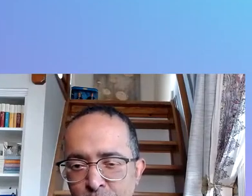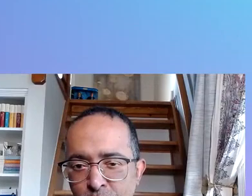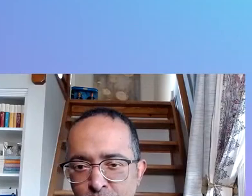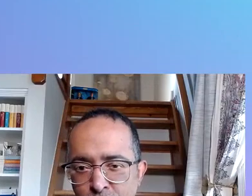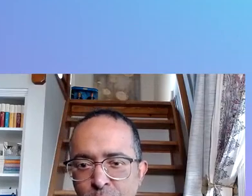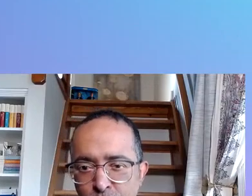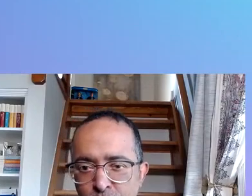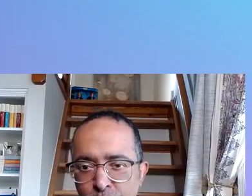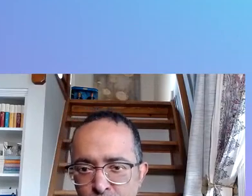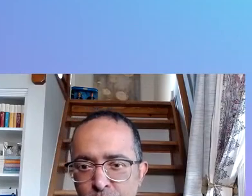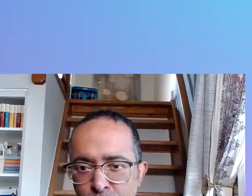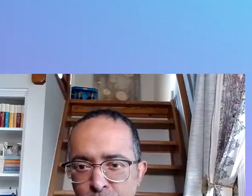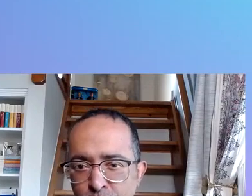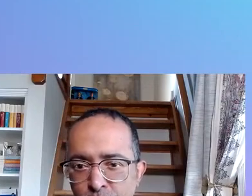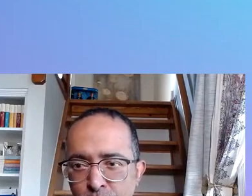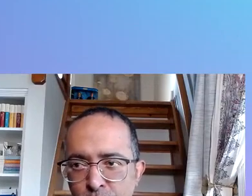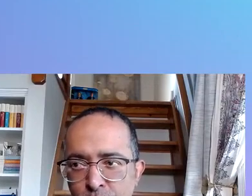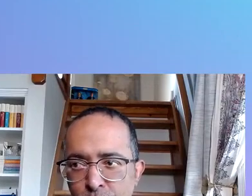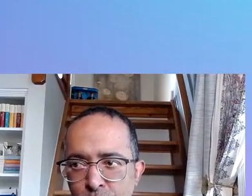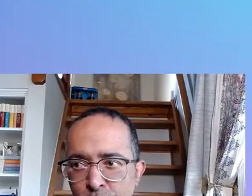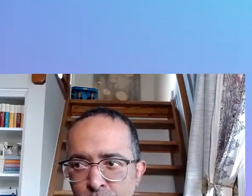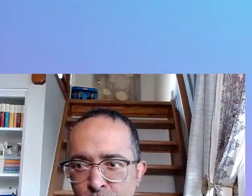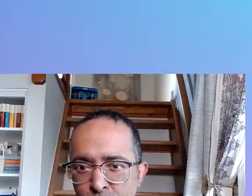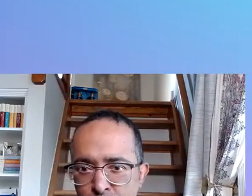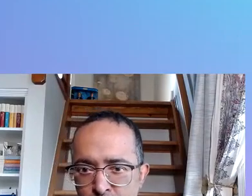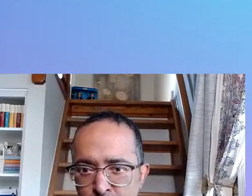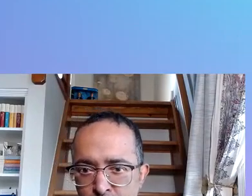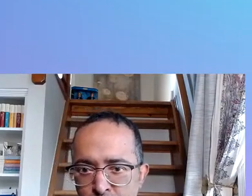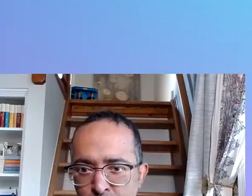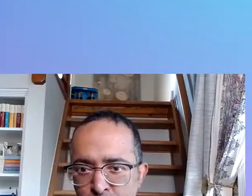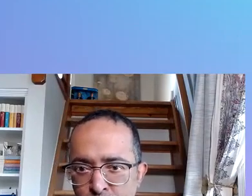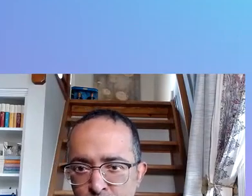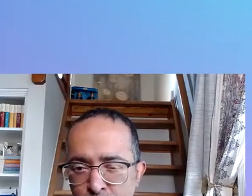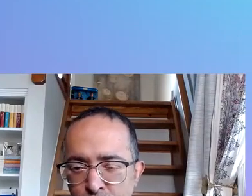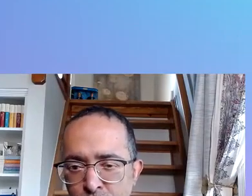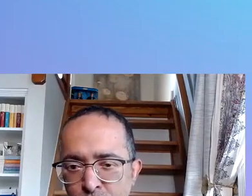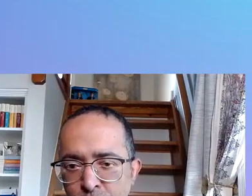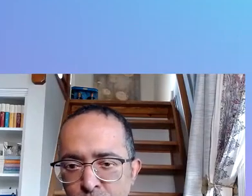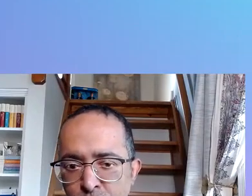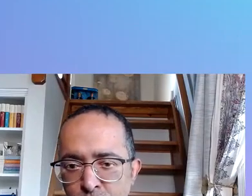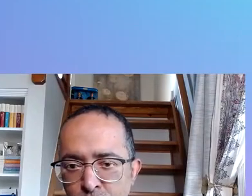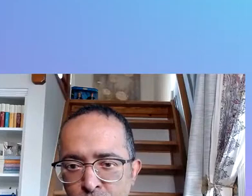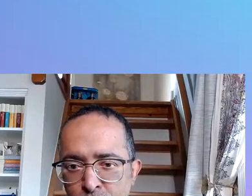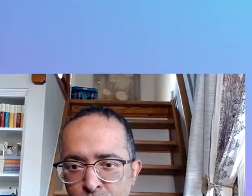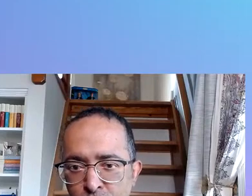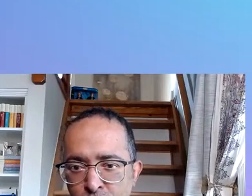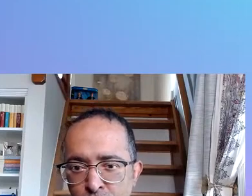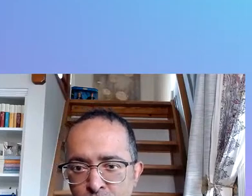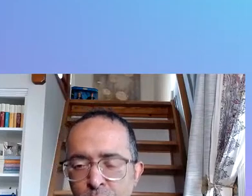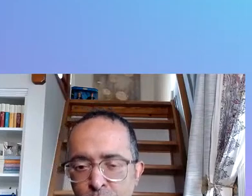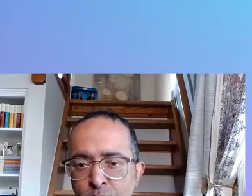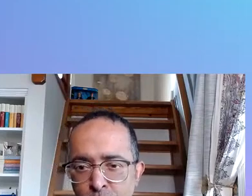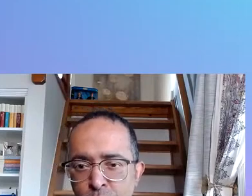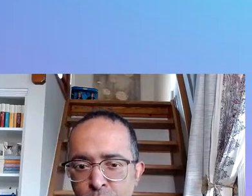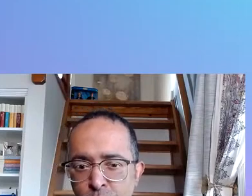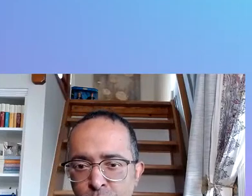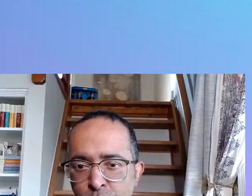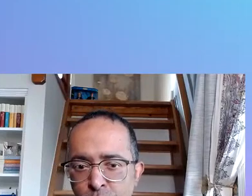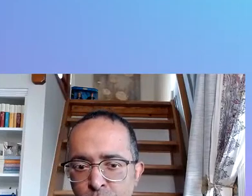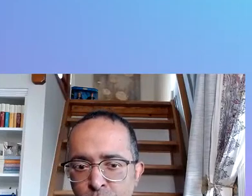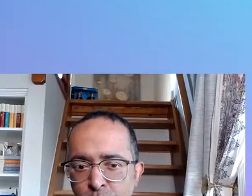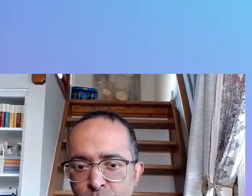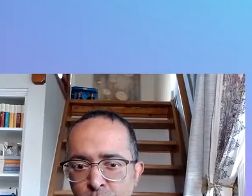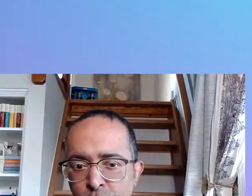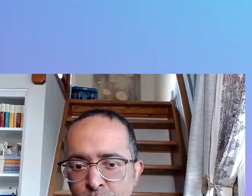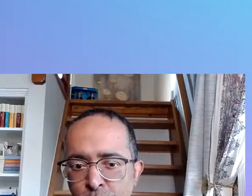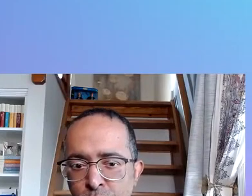the actual user experience. So how would you as a maybe an individual contributor, how would